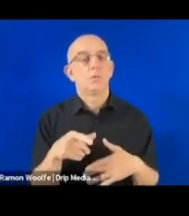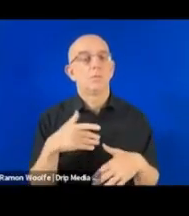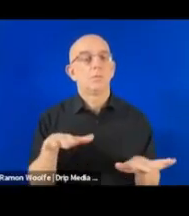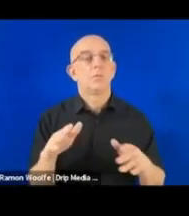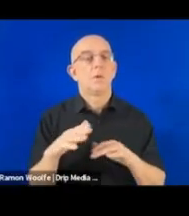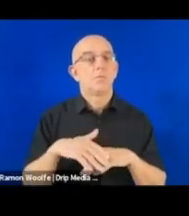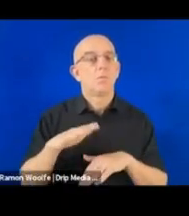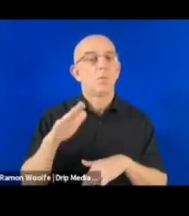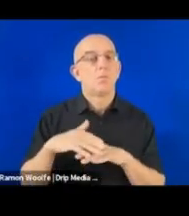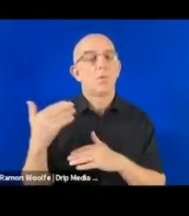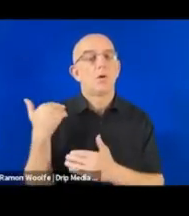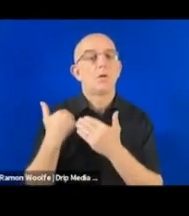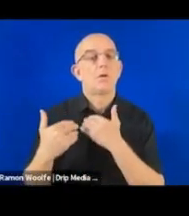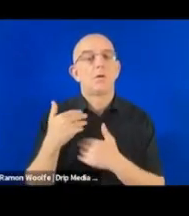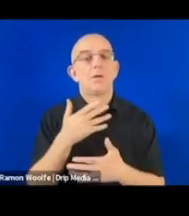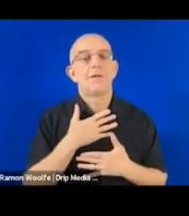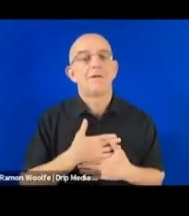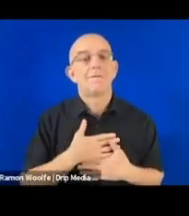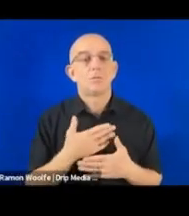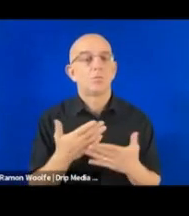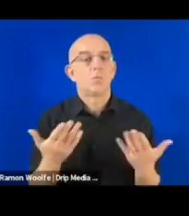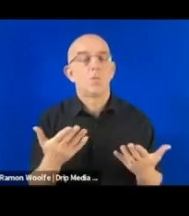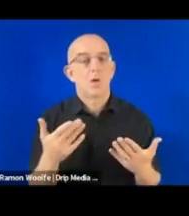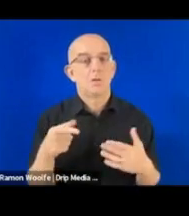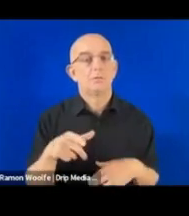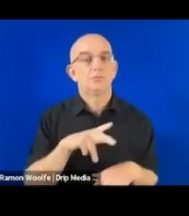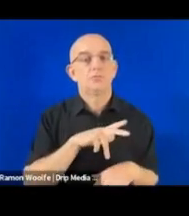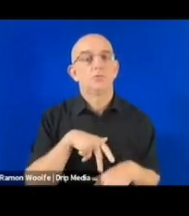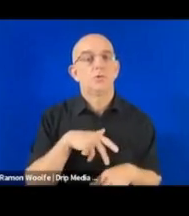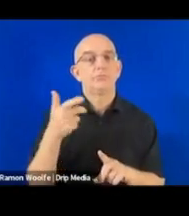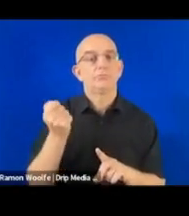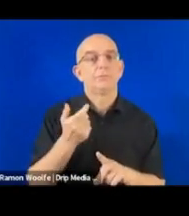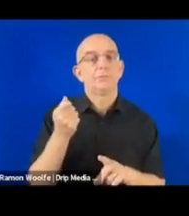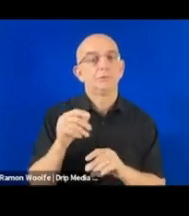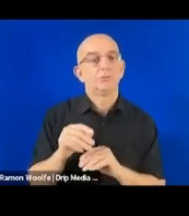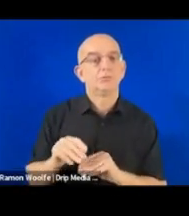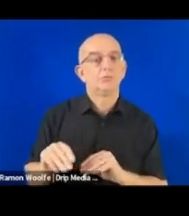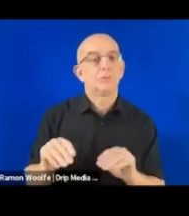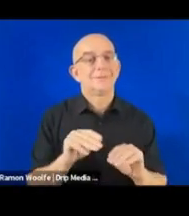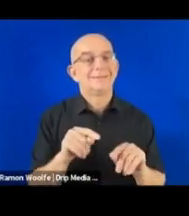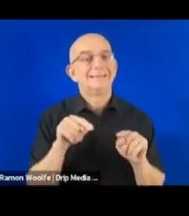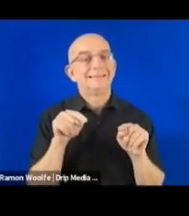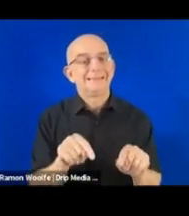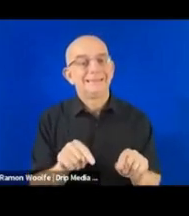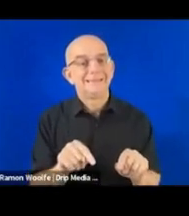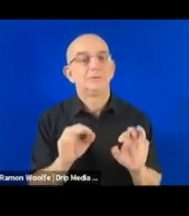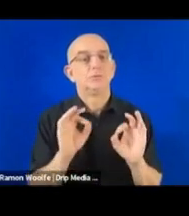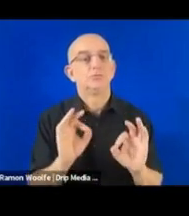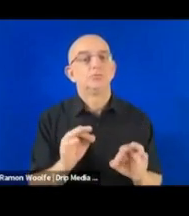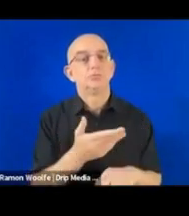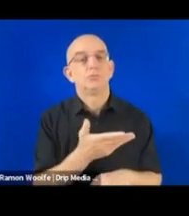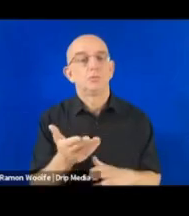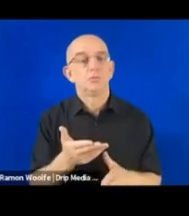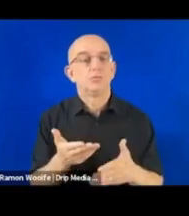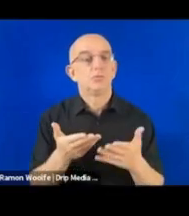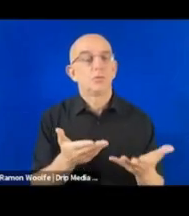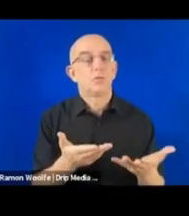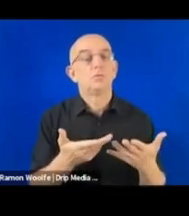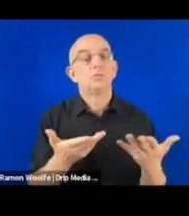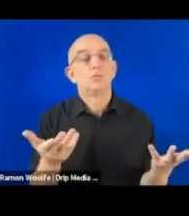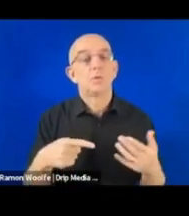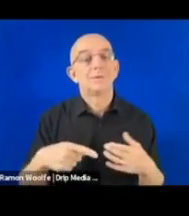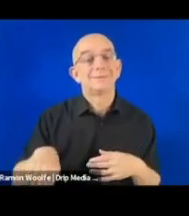staff at all levels besides the front line. So just instead of just focusing on the front line providers of the social